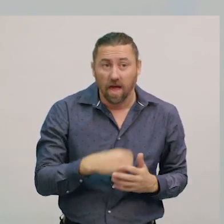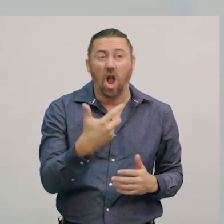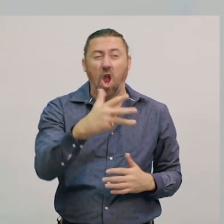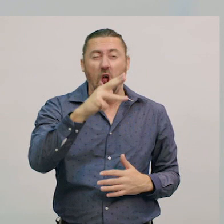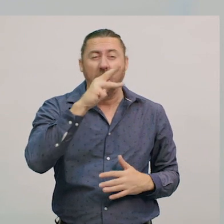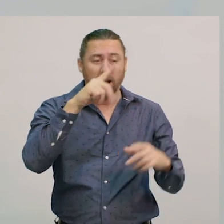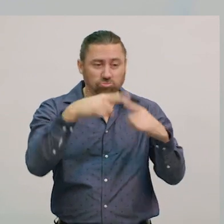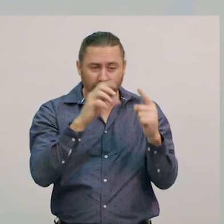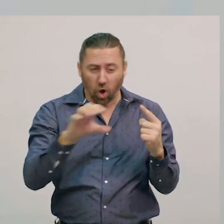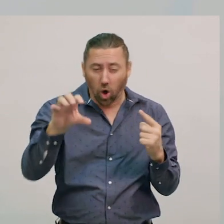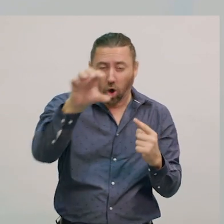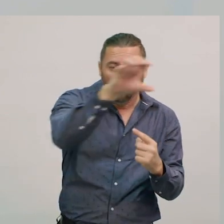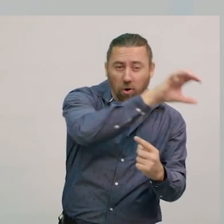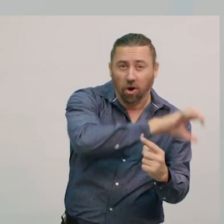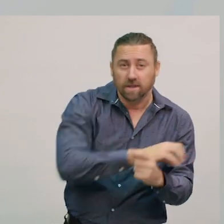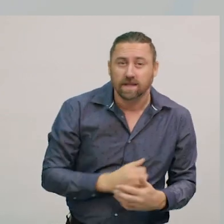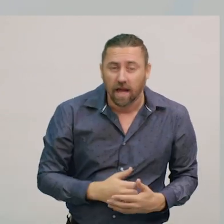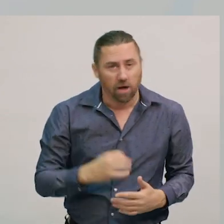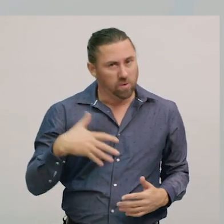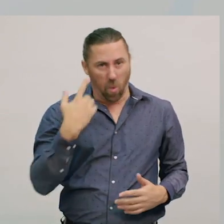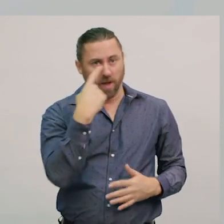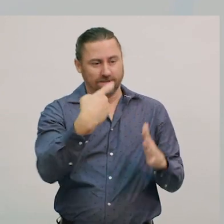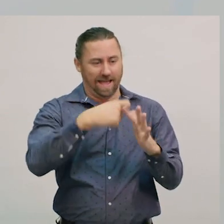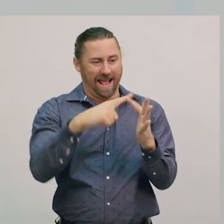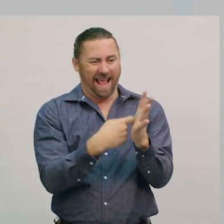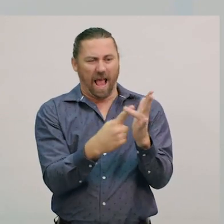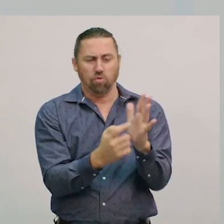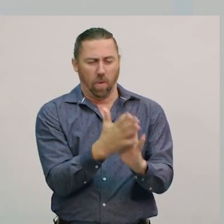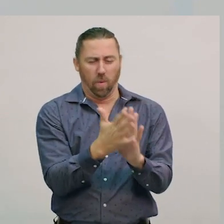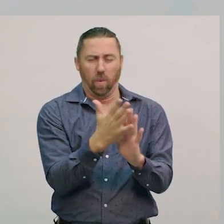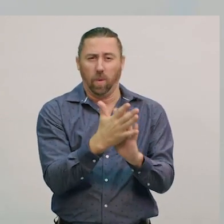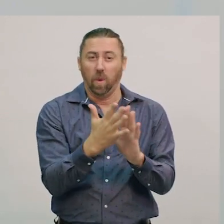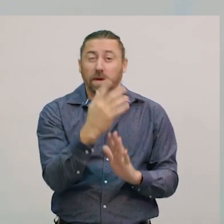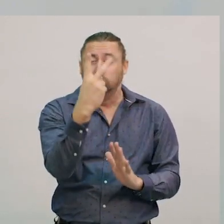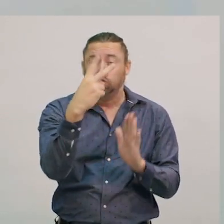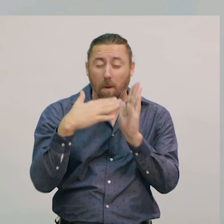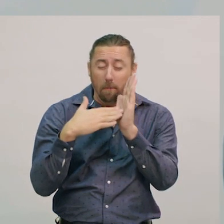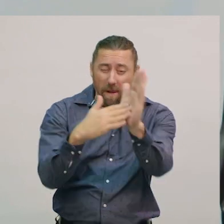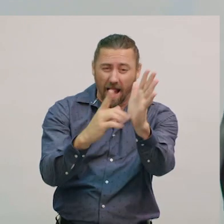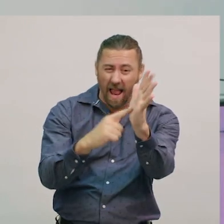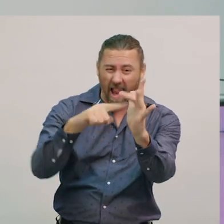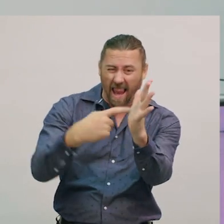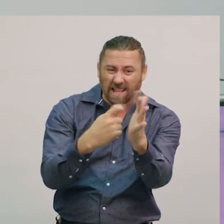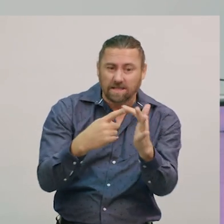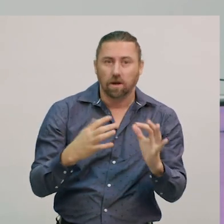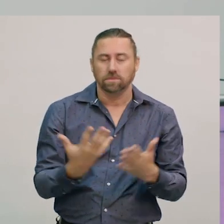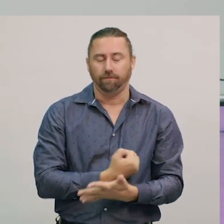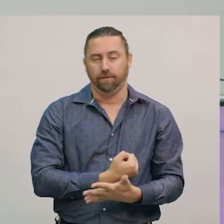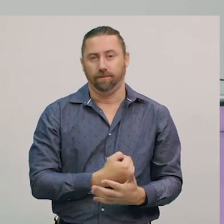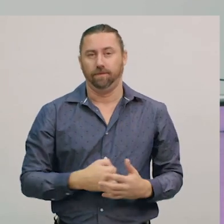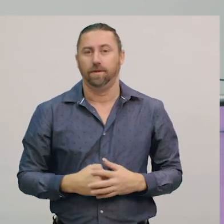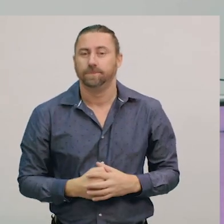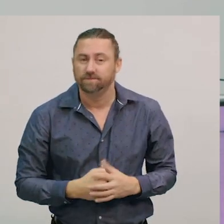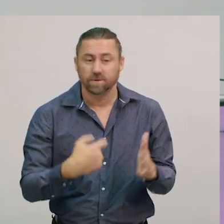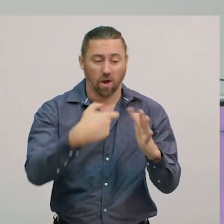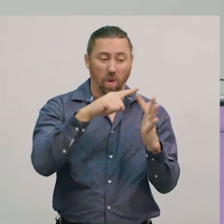900 communities, saving the burning of more than 2 million litres of kerosene. Compared to the